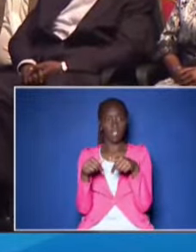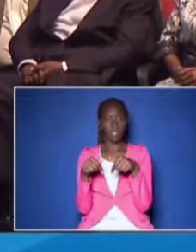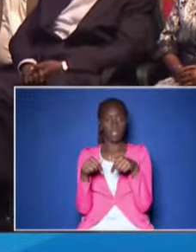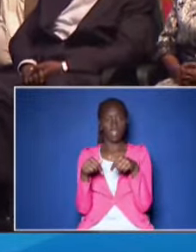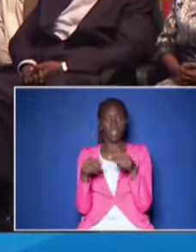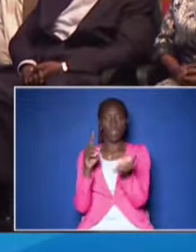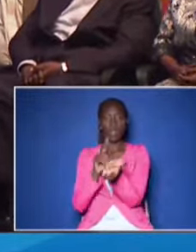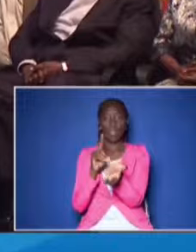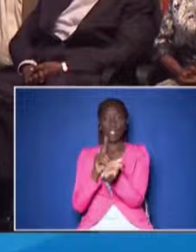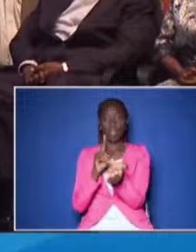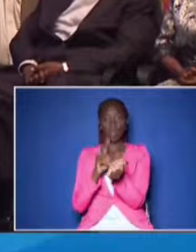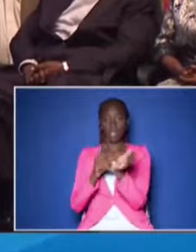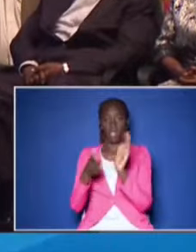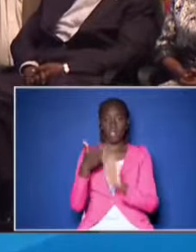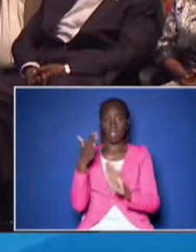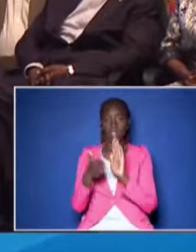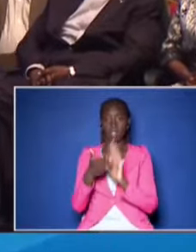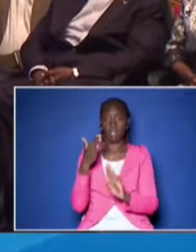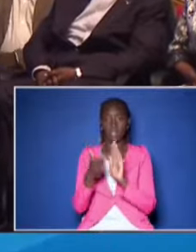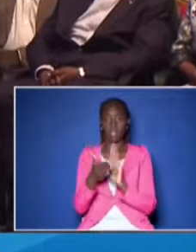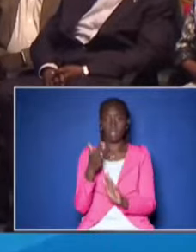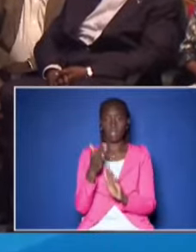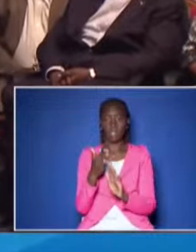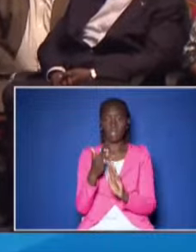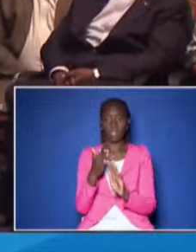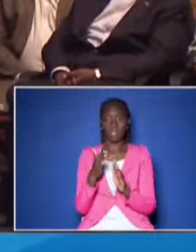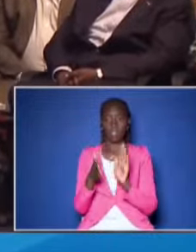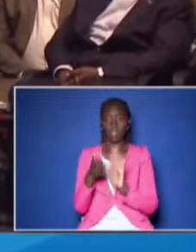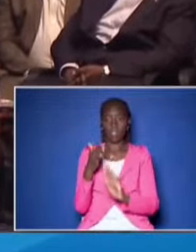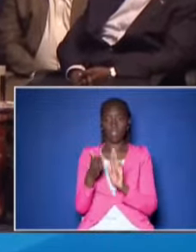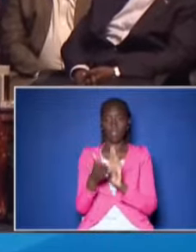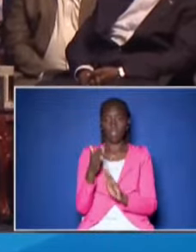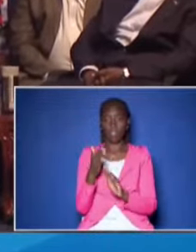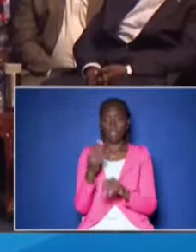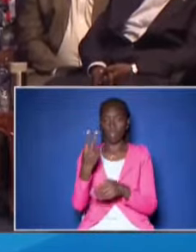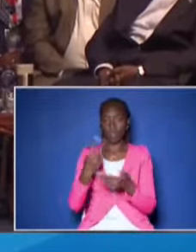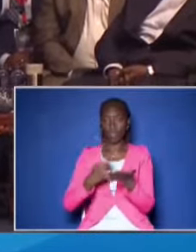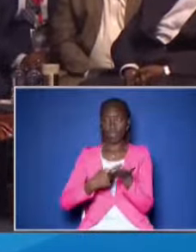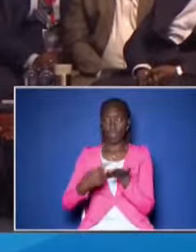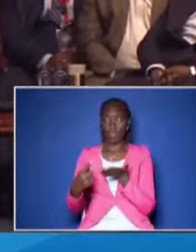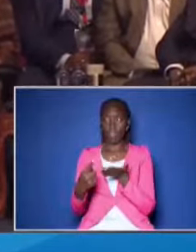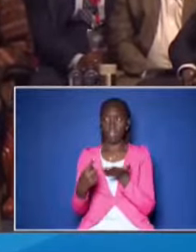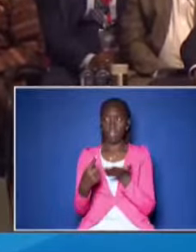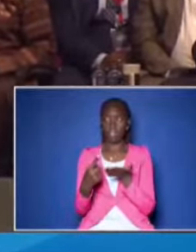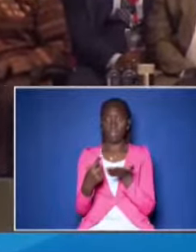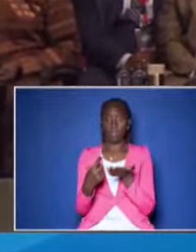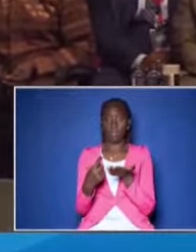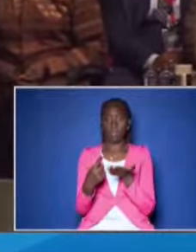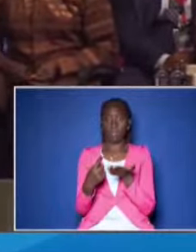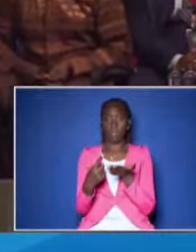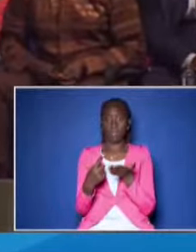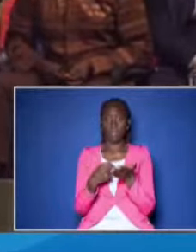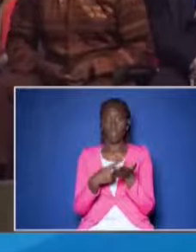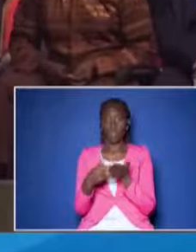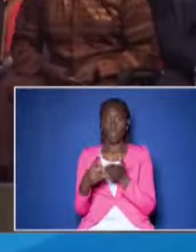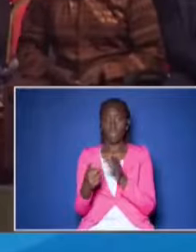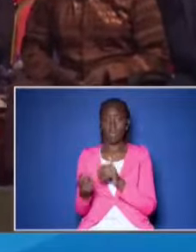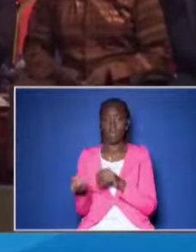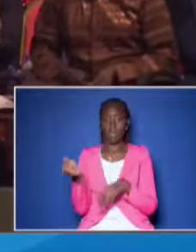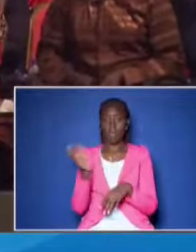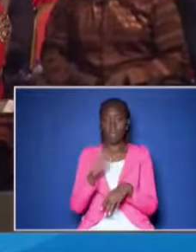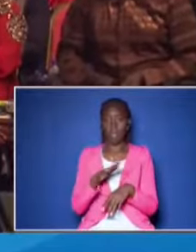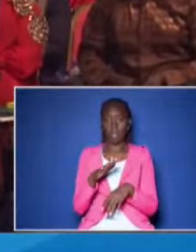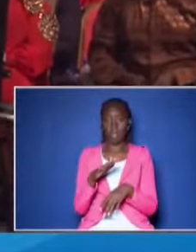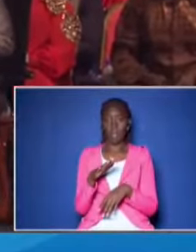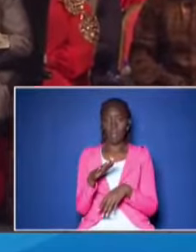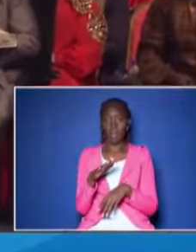the doctor rushed me in so quickly two weeks I was in intensive care